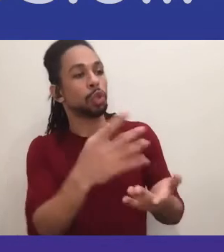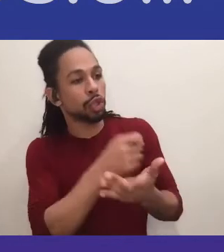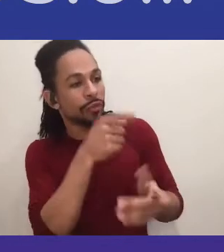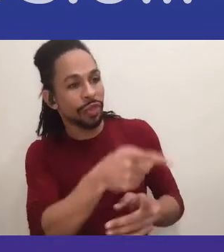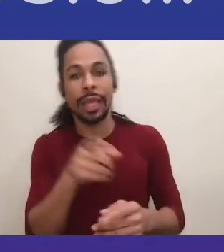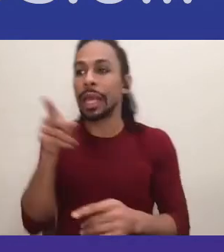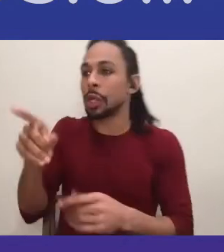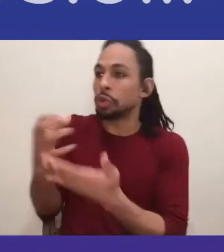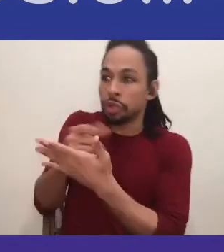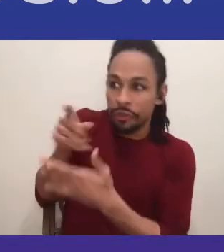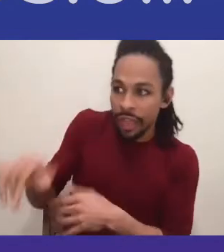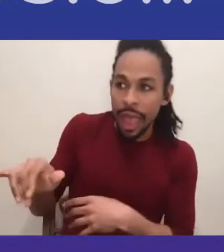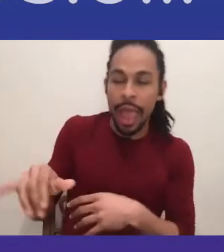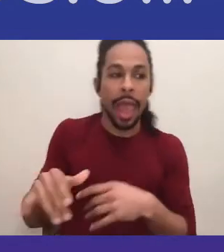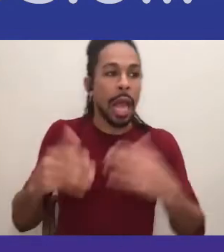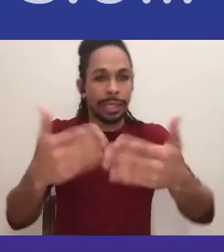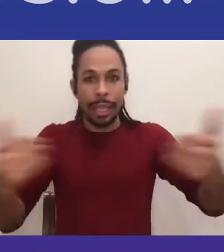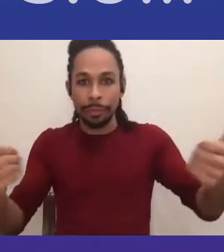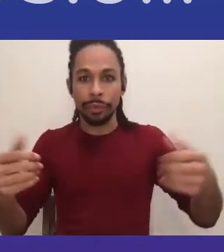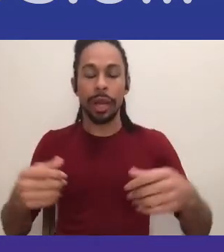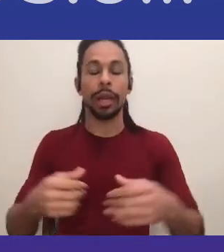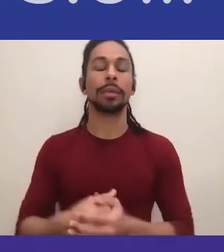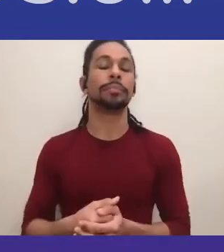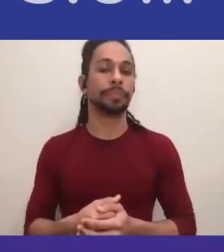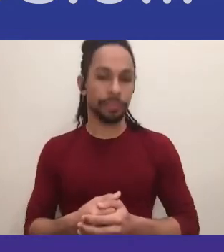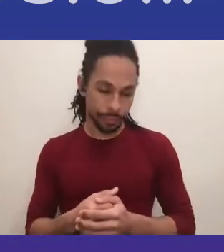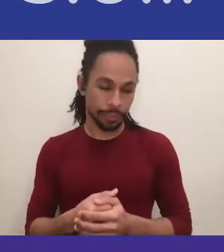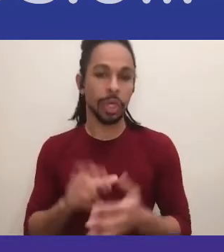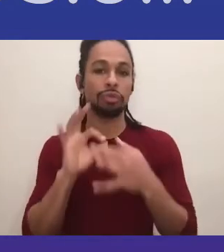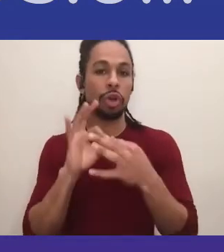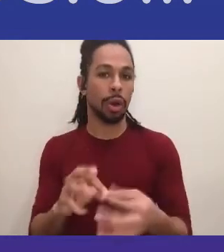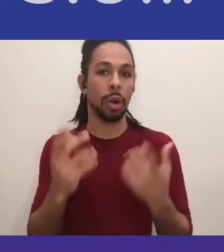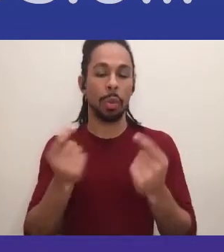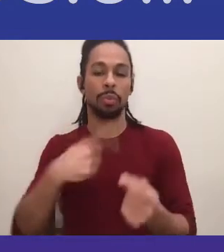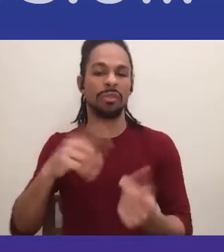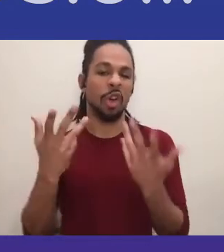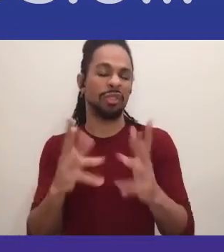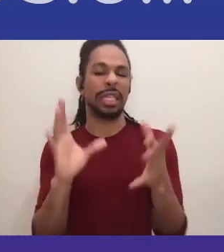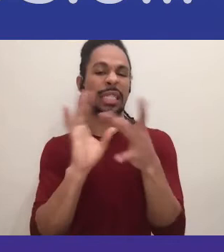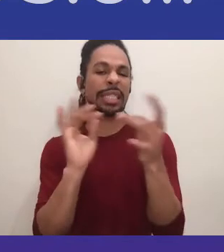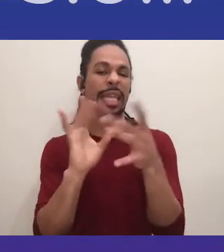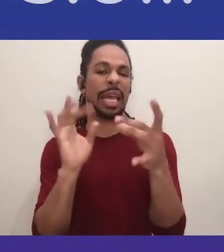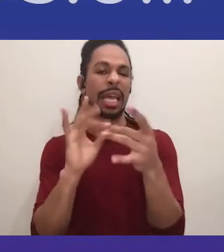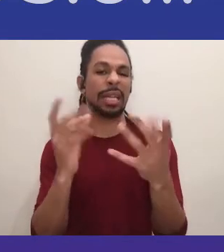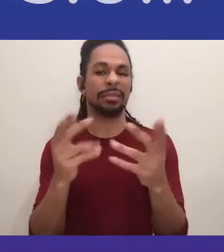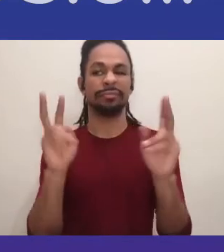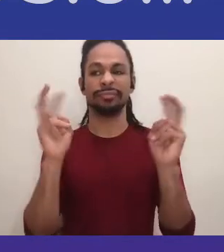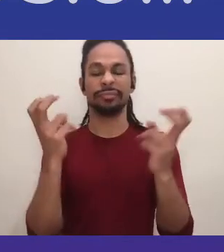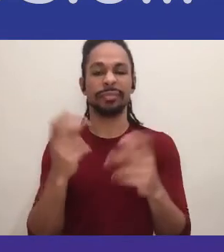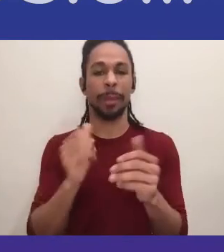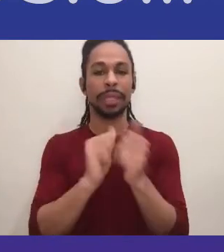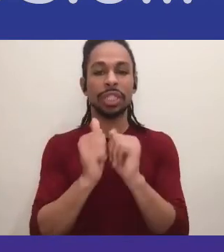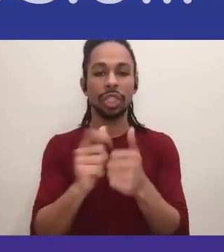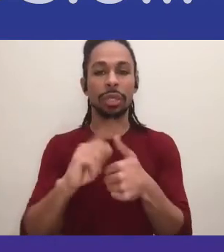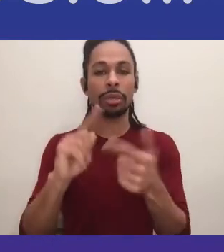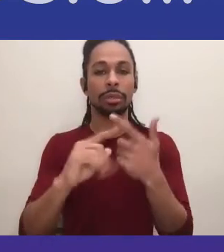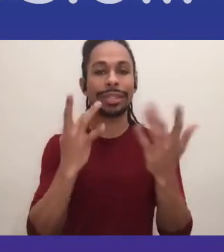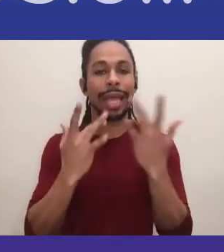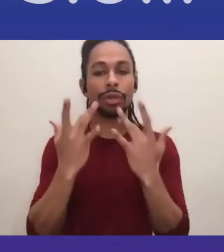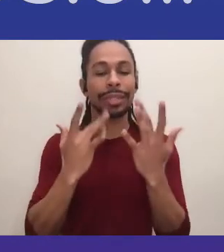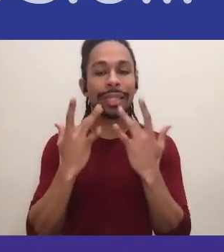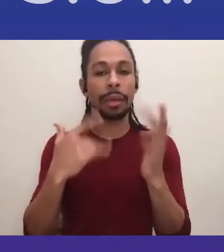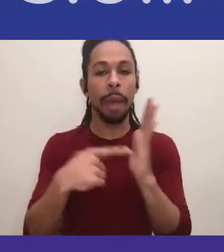bordering in terms of what's been brought up already about competition and scarcity models, right? So a lot of